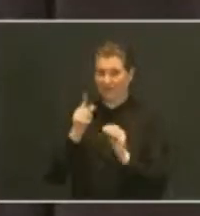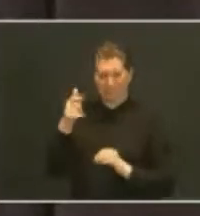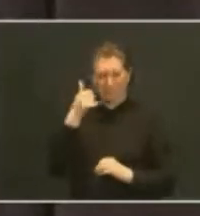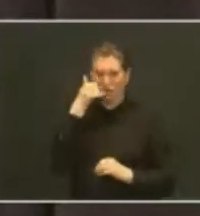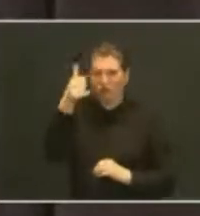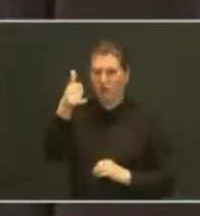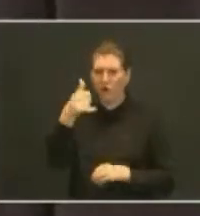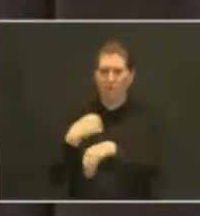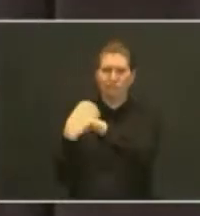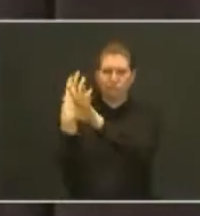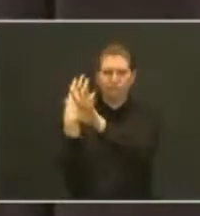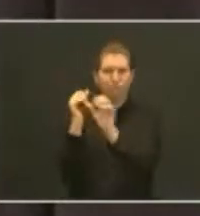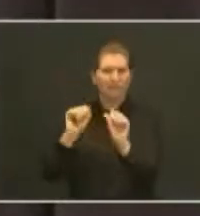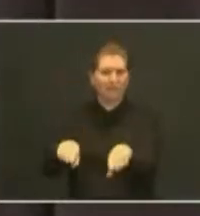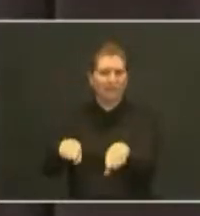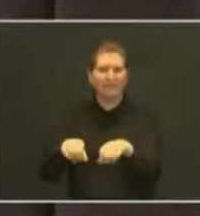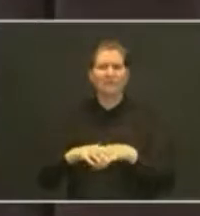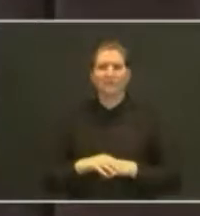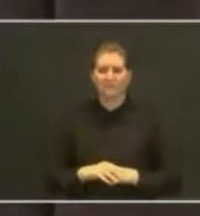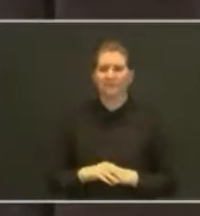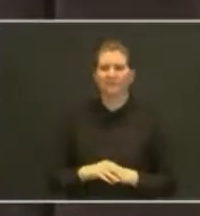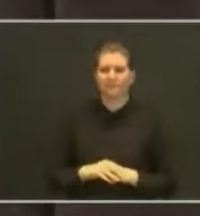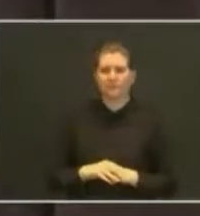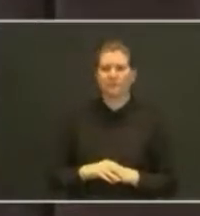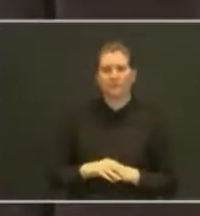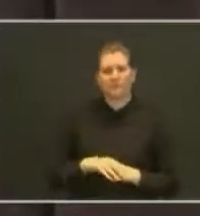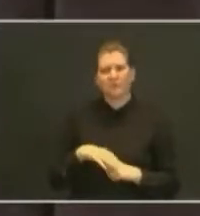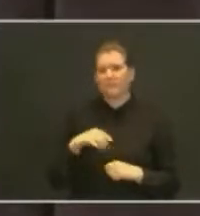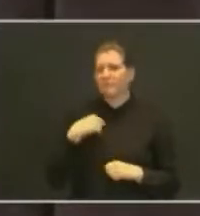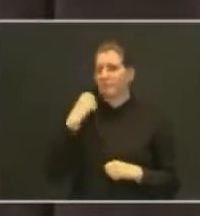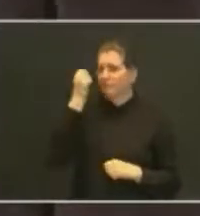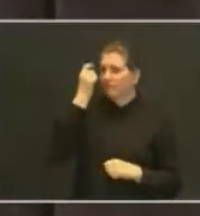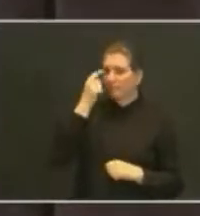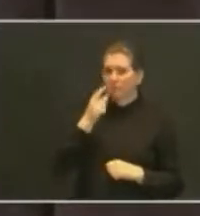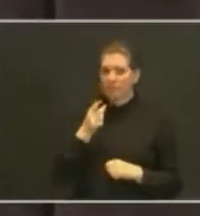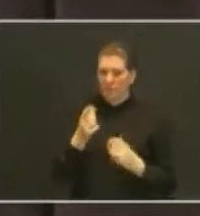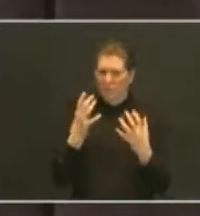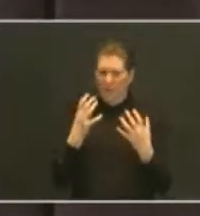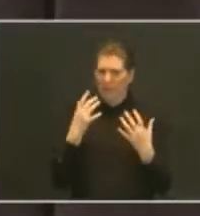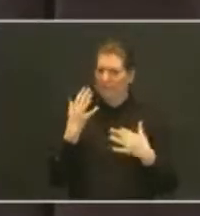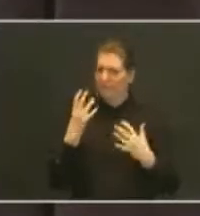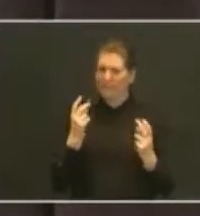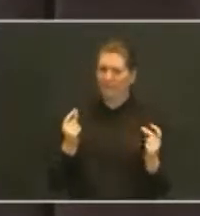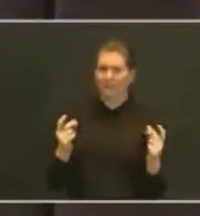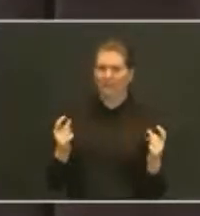Because of our understanding and the need to move quickly, on Monday, people who are